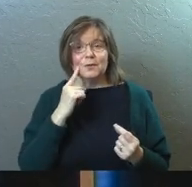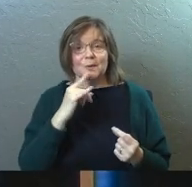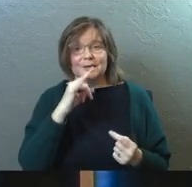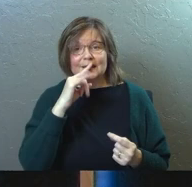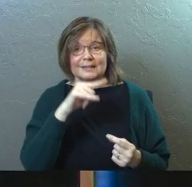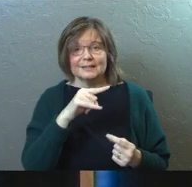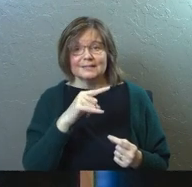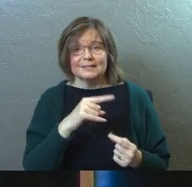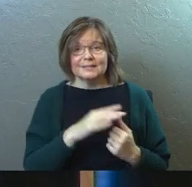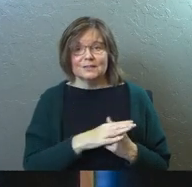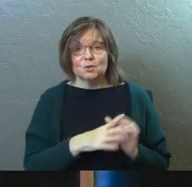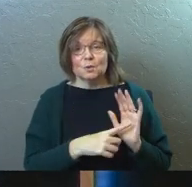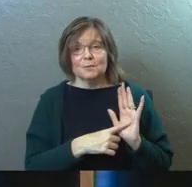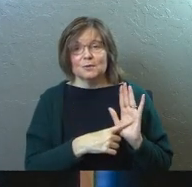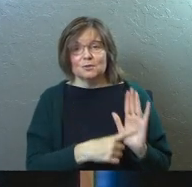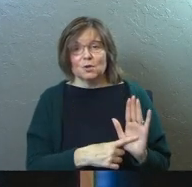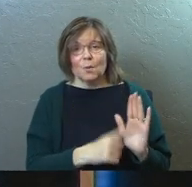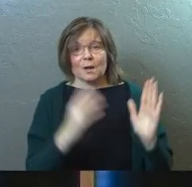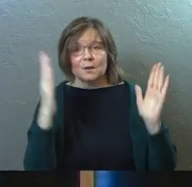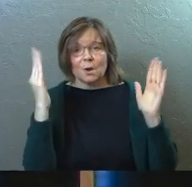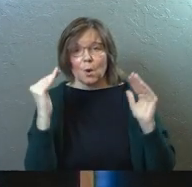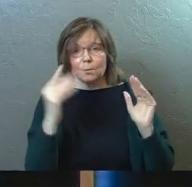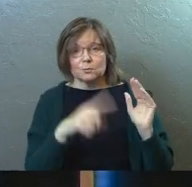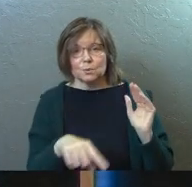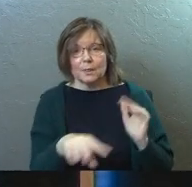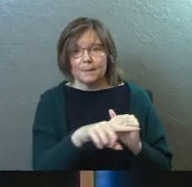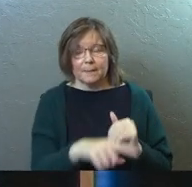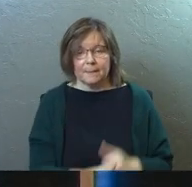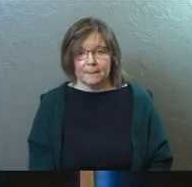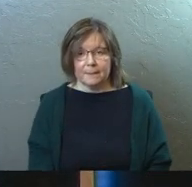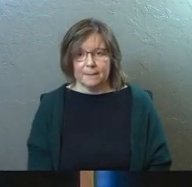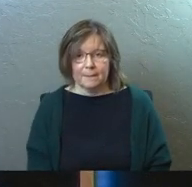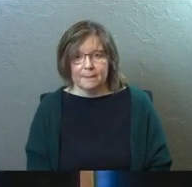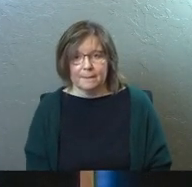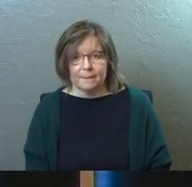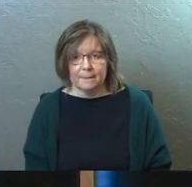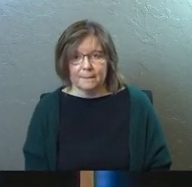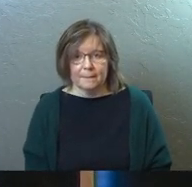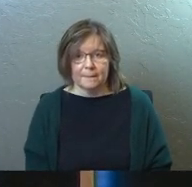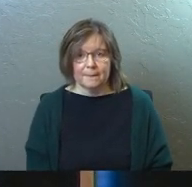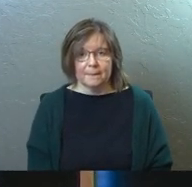kids. You will be signaling hope to them.